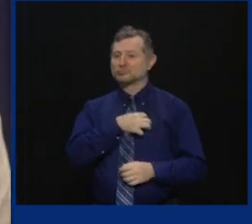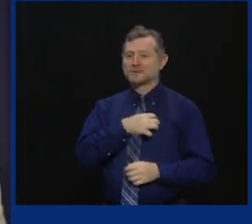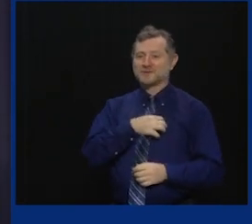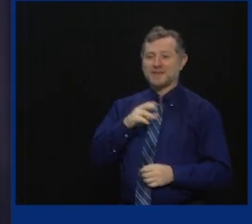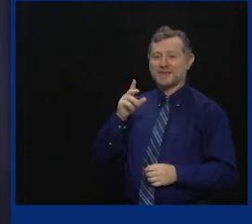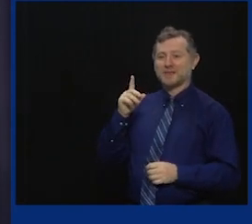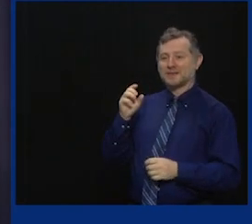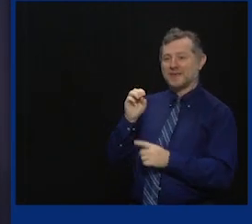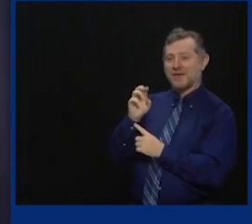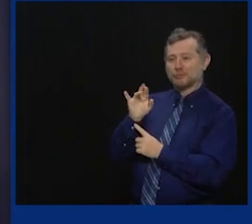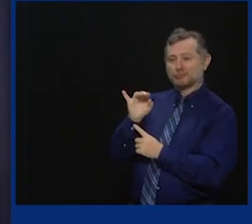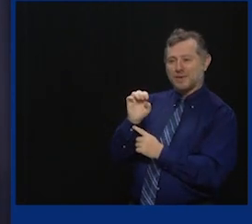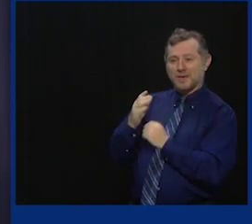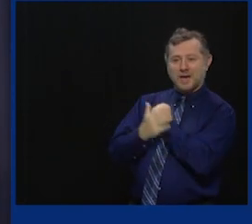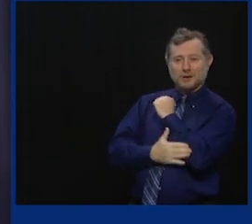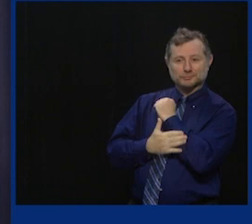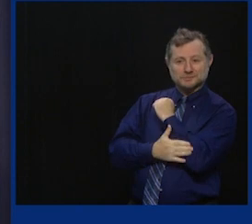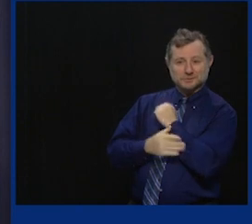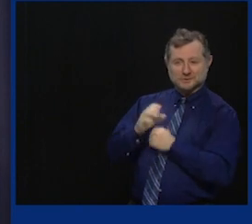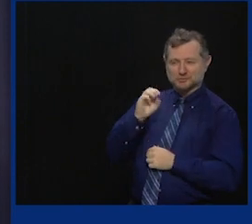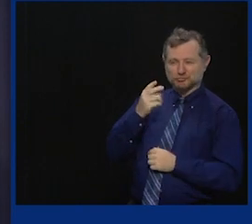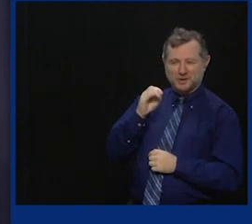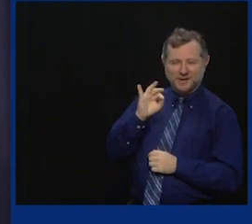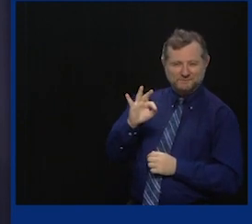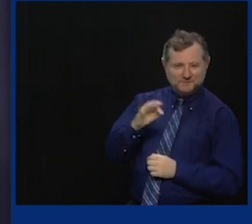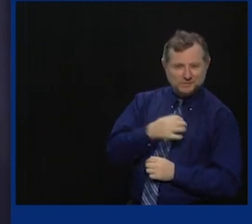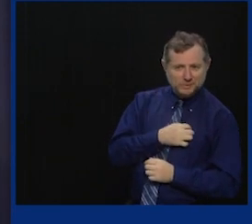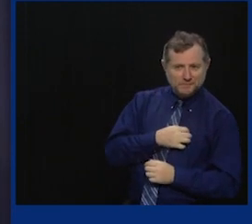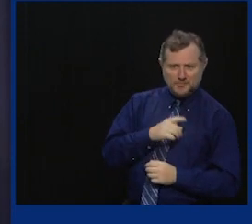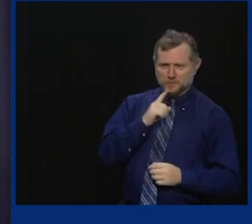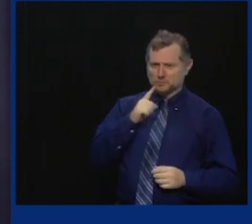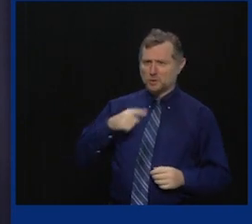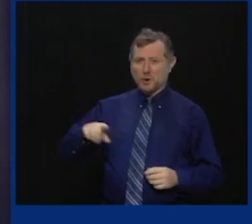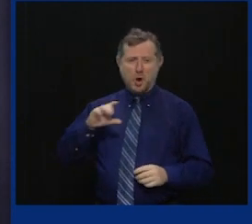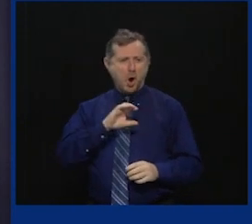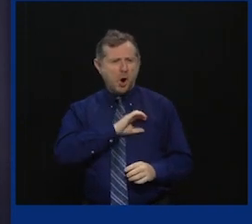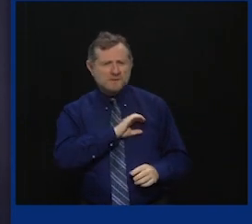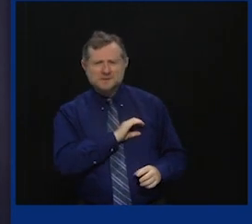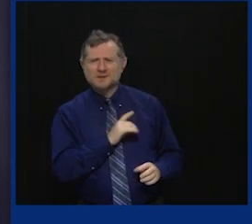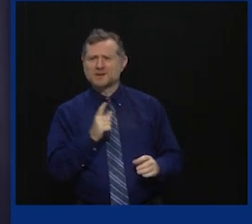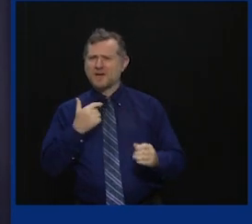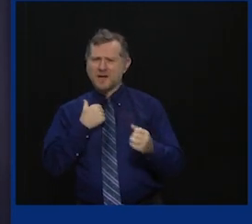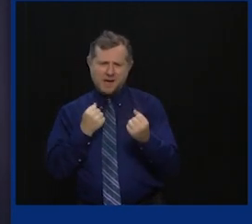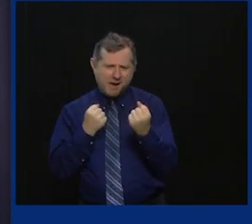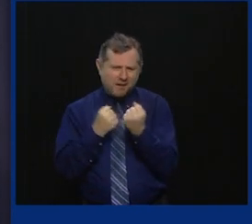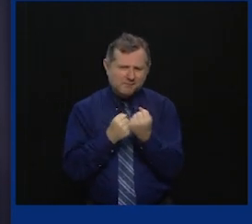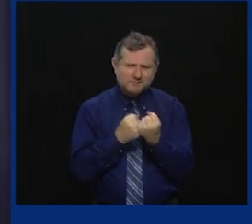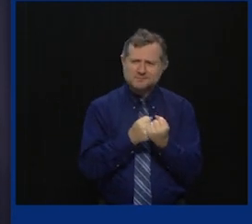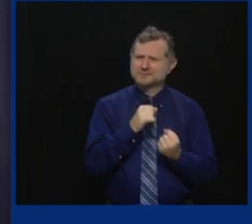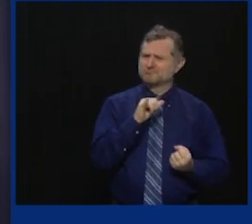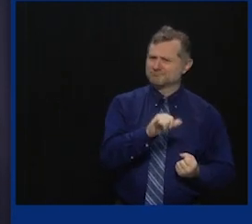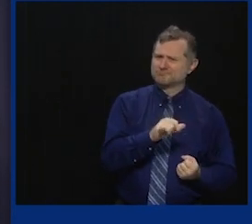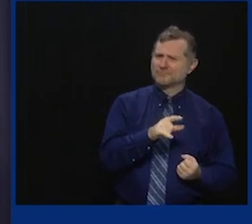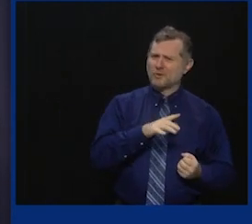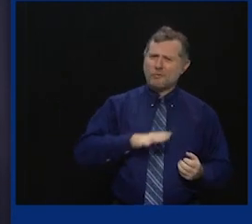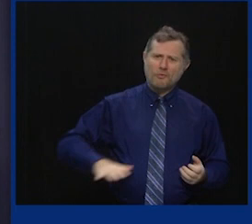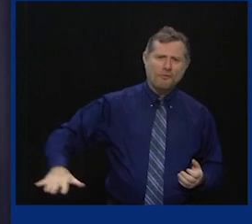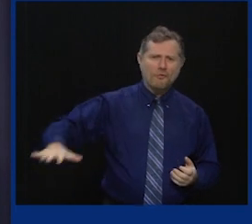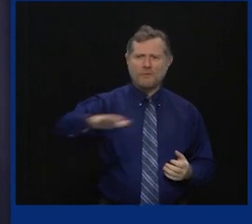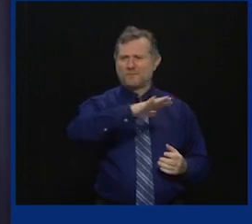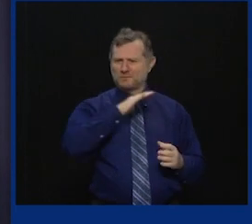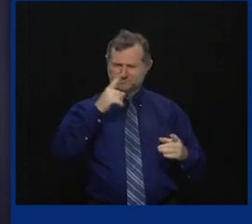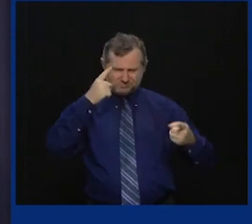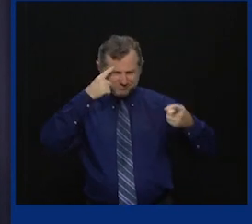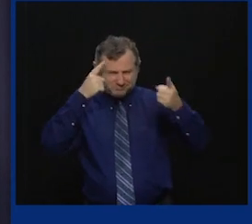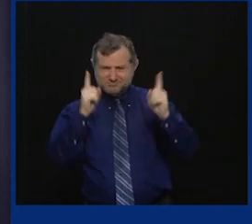There are law enforcement and activists and elected officials all on the same team to say, less is